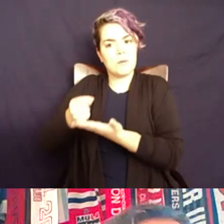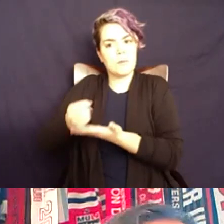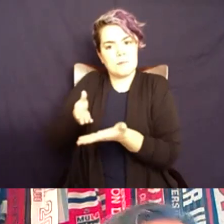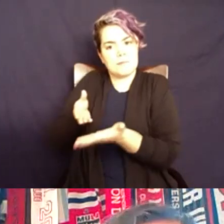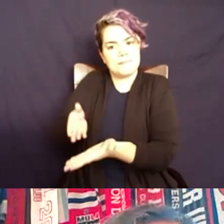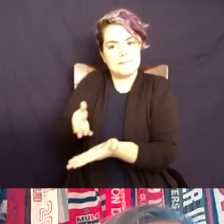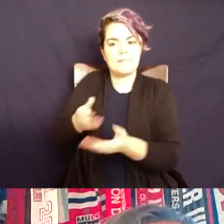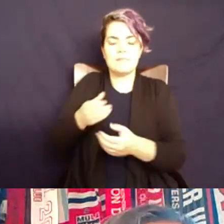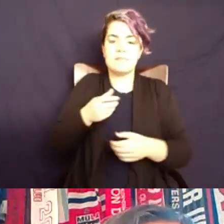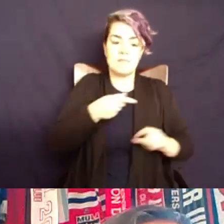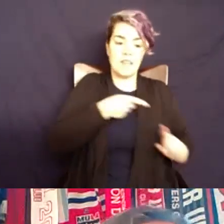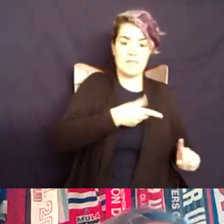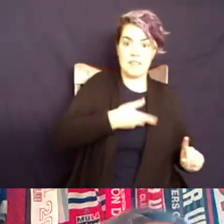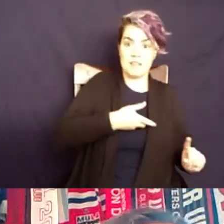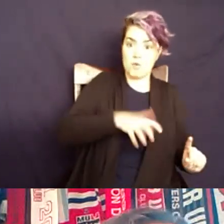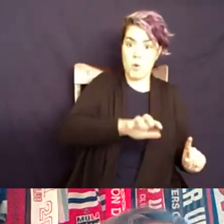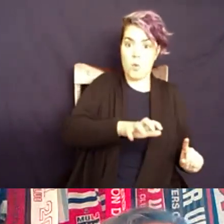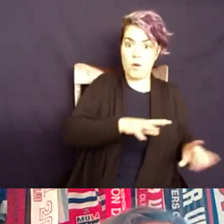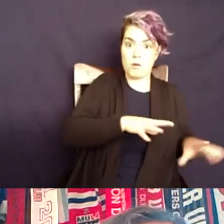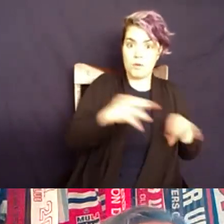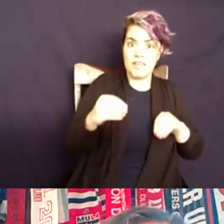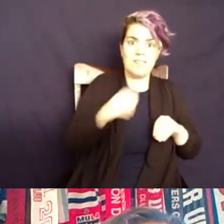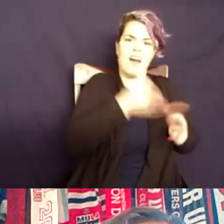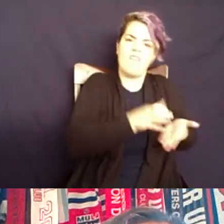institution, who doesn't want to leave it. And